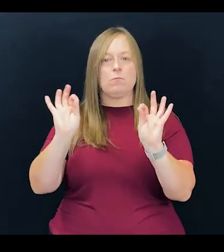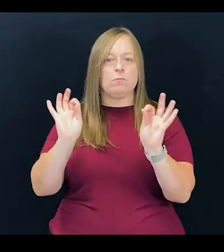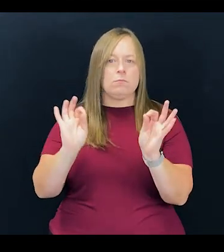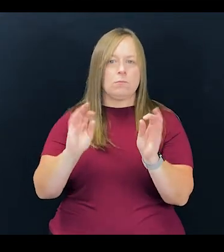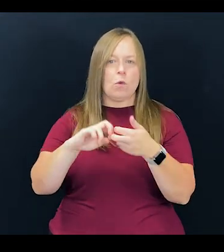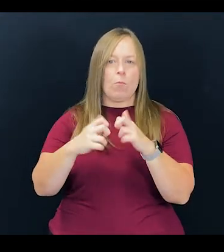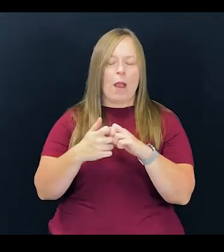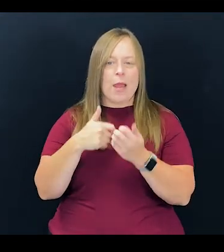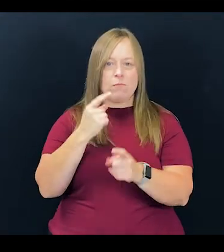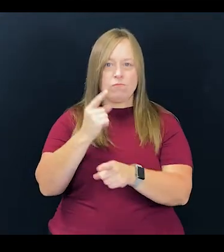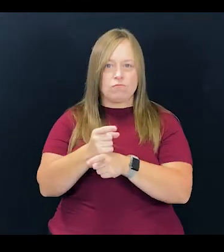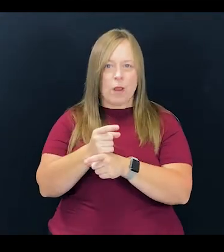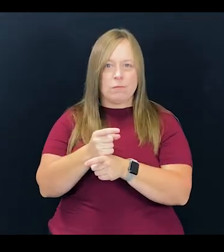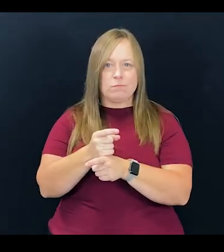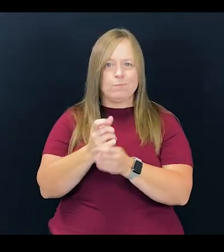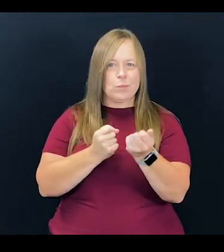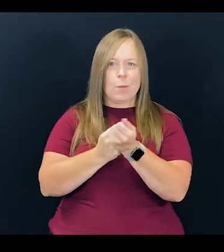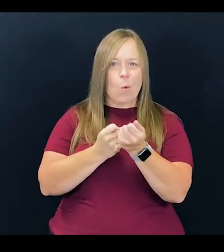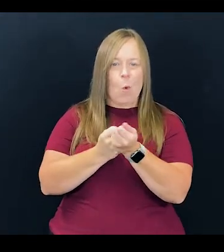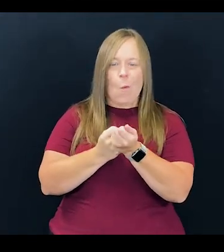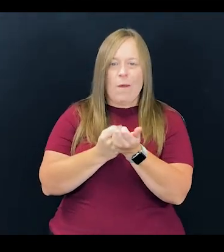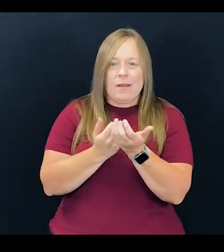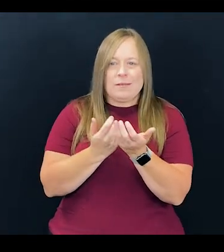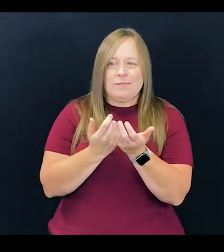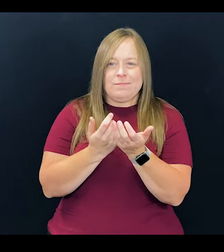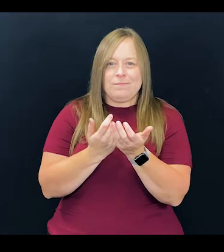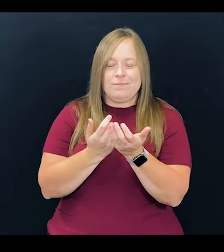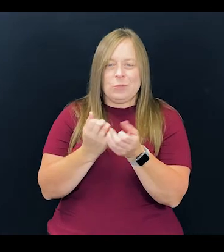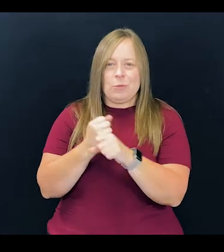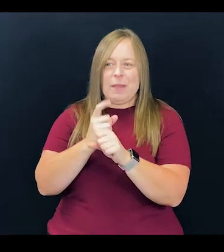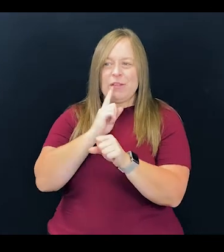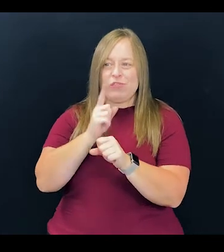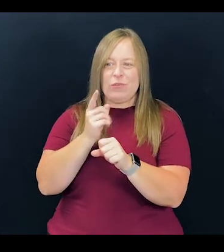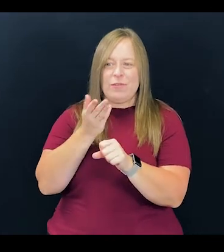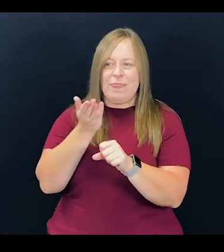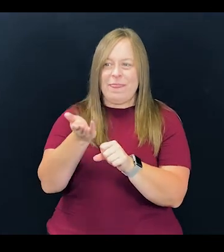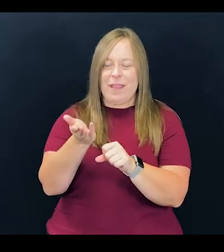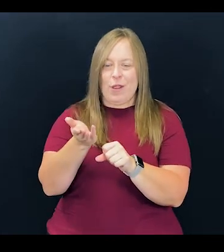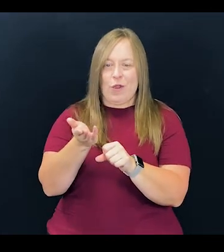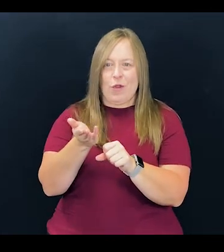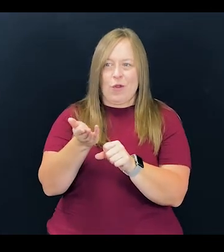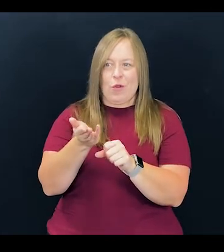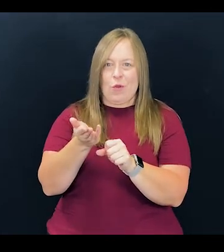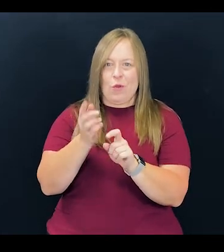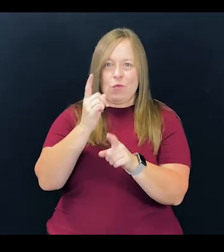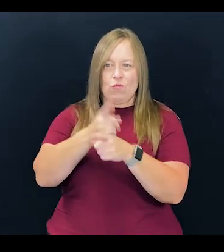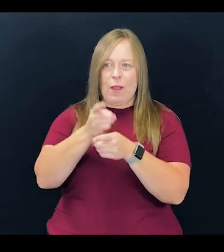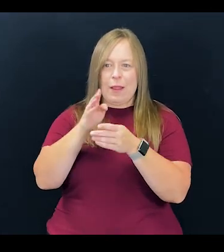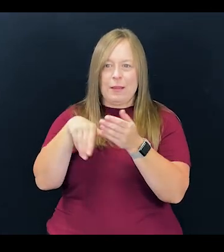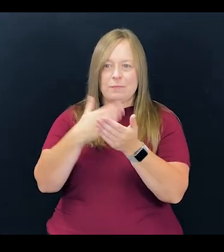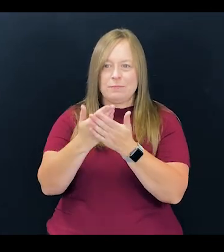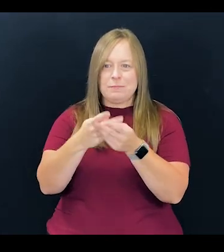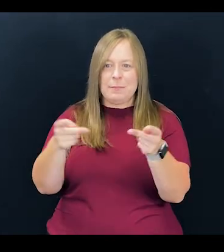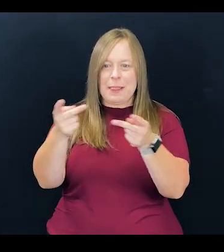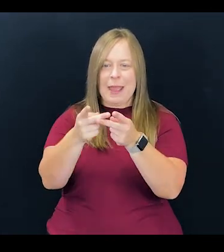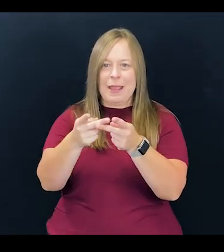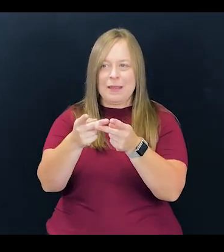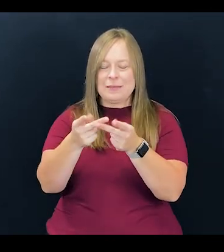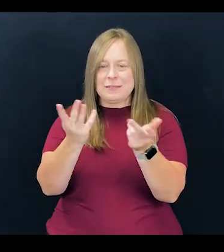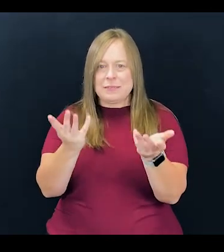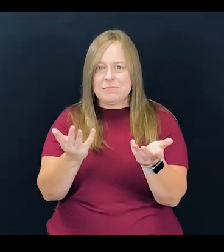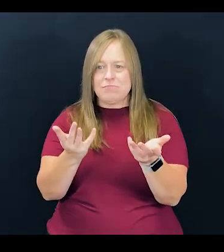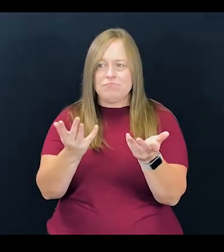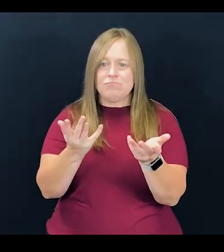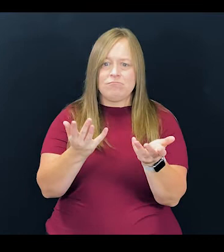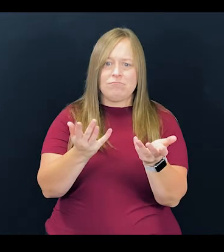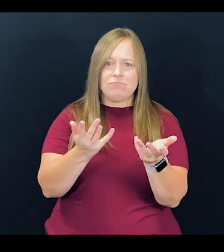building without a problem. They can be supported in some way to ensure that they're not only going to the right place, but